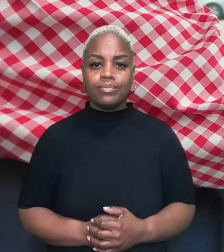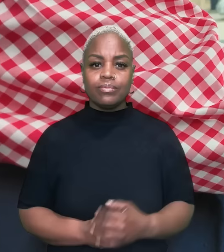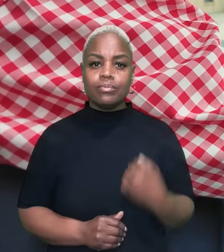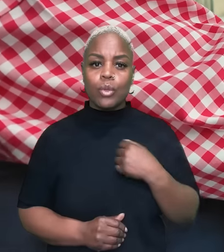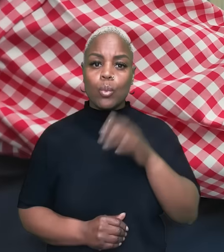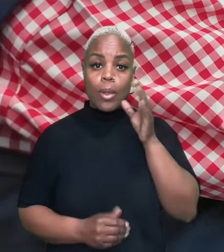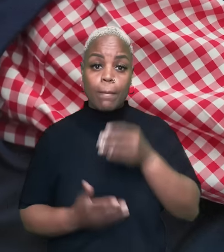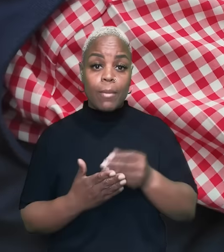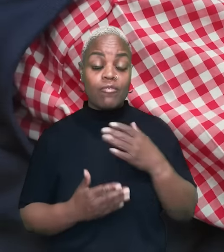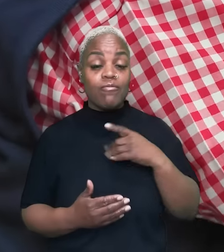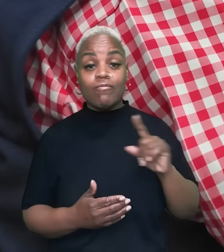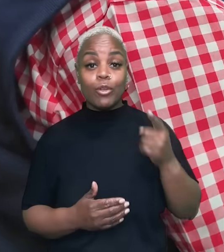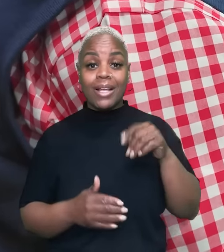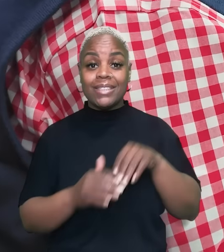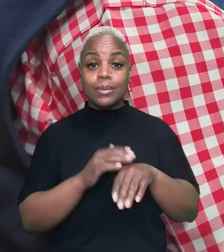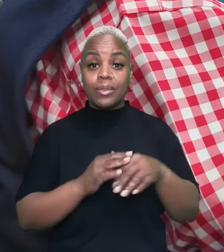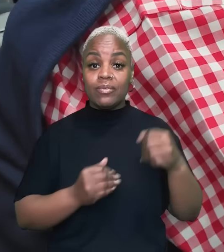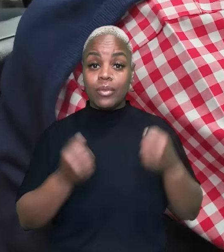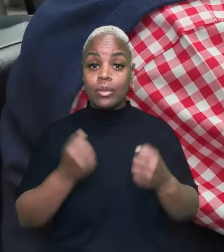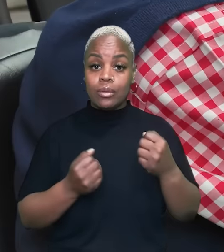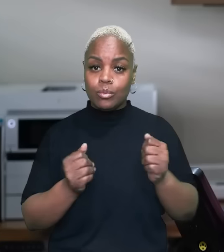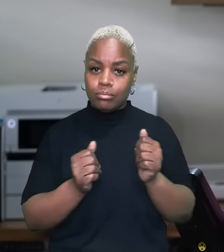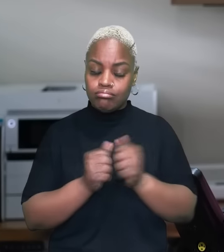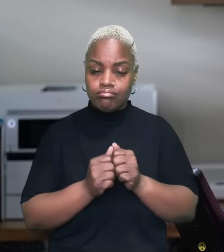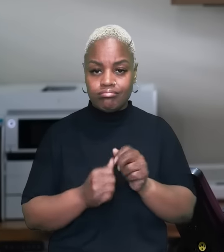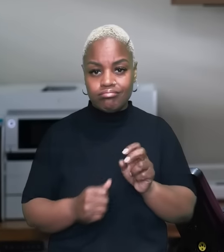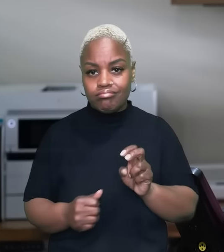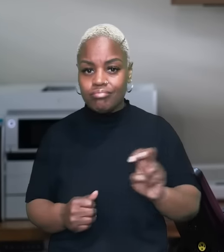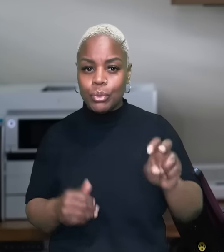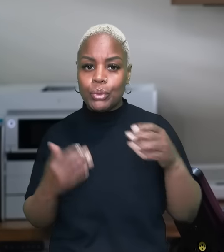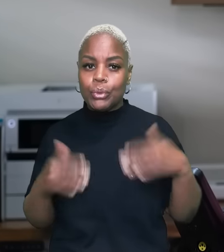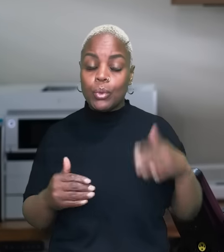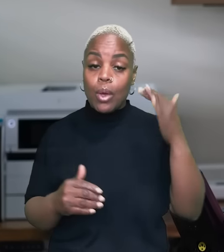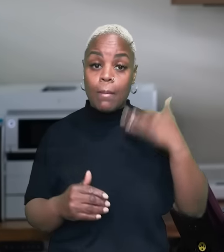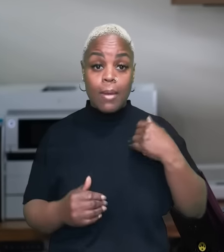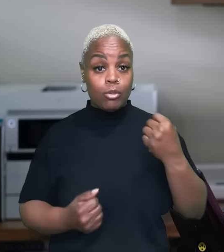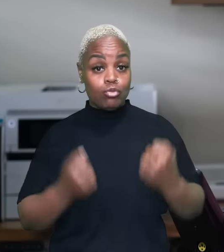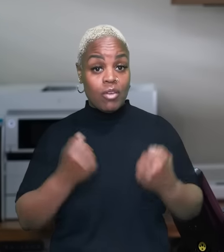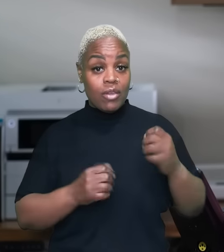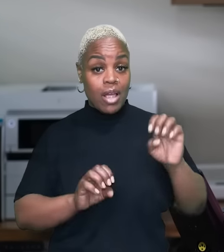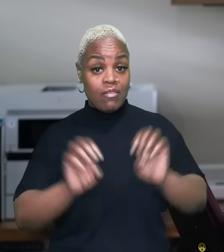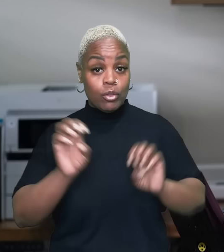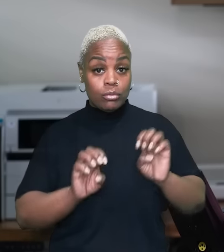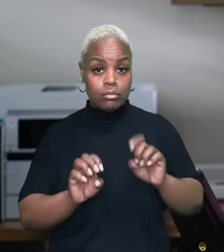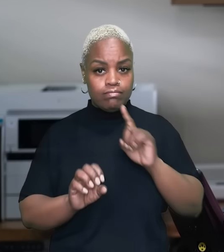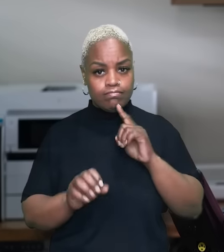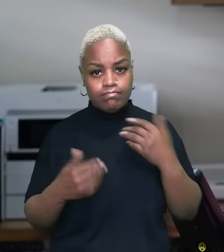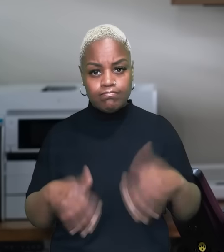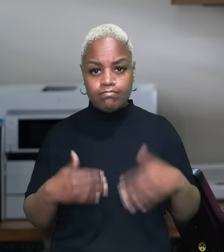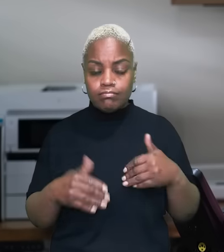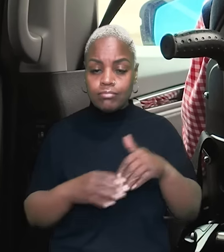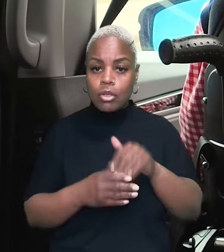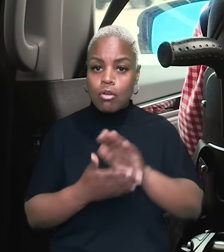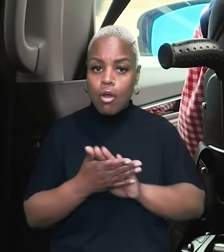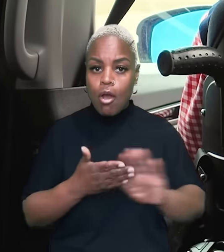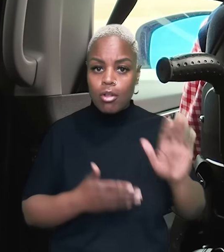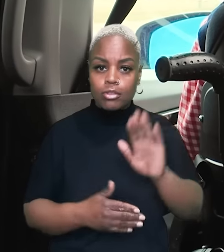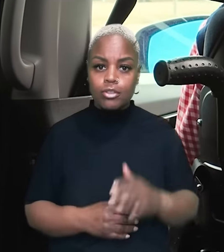Well, purchasing my first accessible vehicle was a journey because I'm doing my driver evaluation incrementally while I'm in